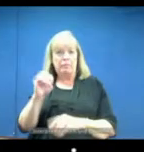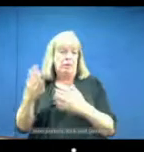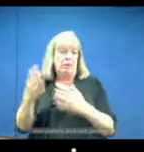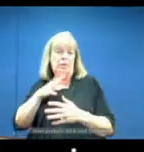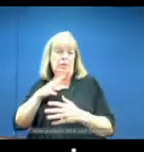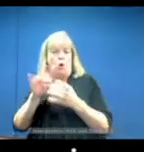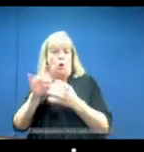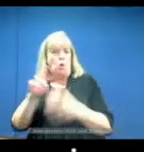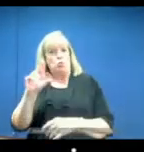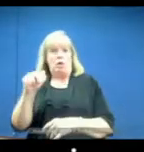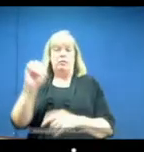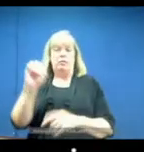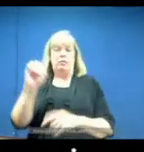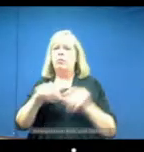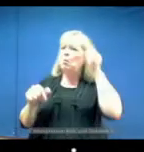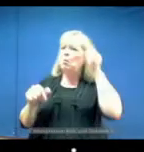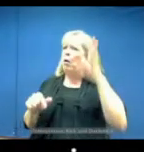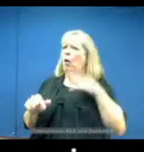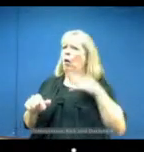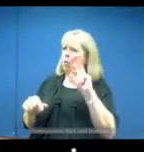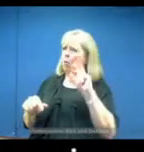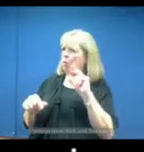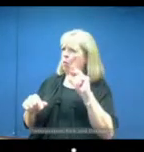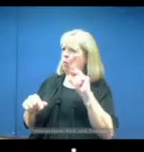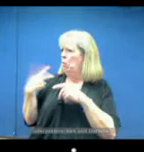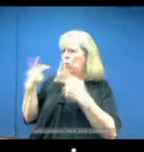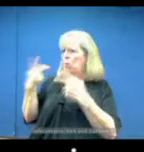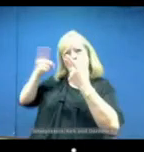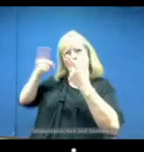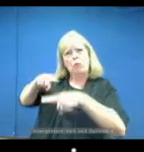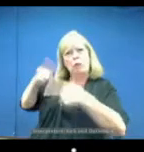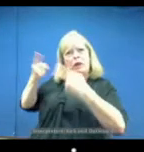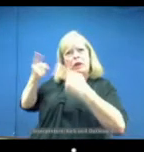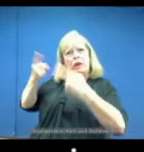was consensual, then you have to think about